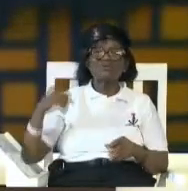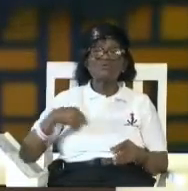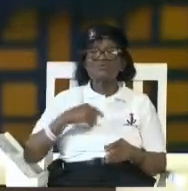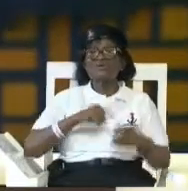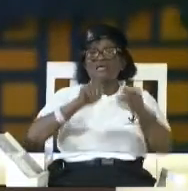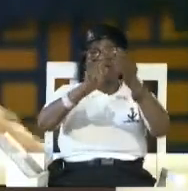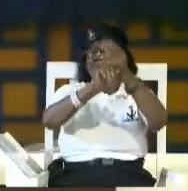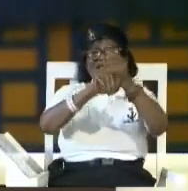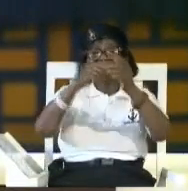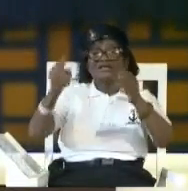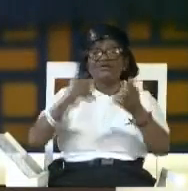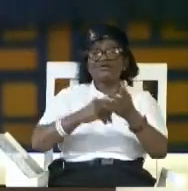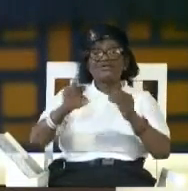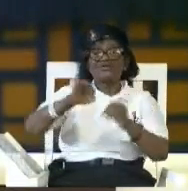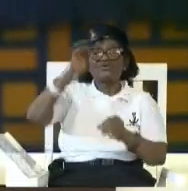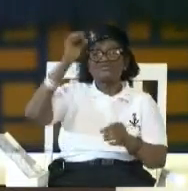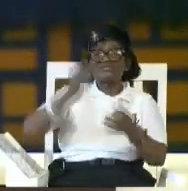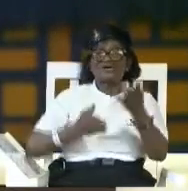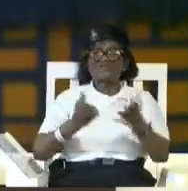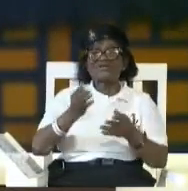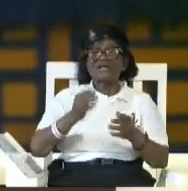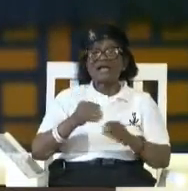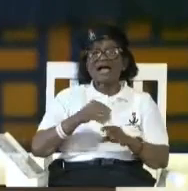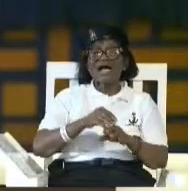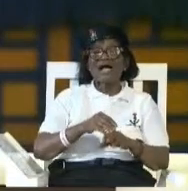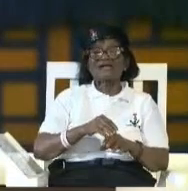the stadium in Ibadan.